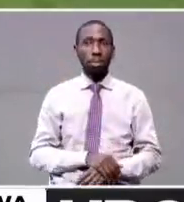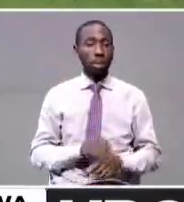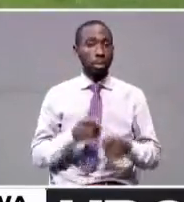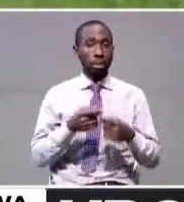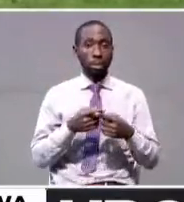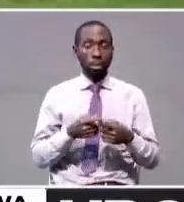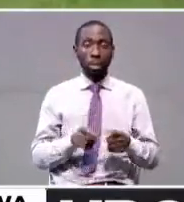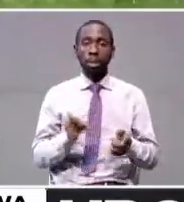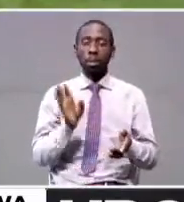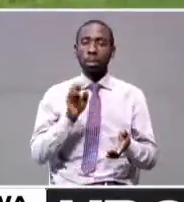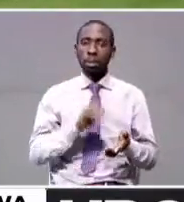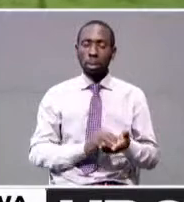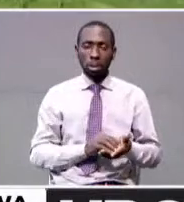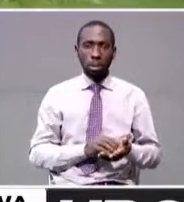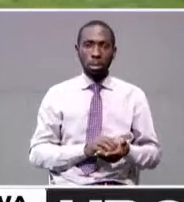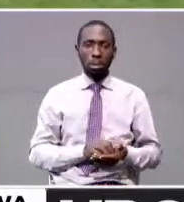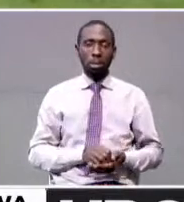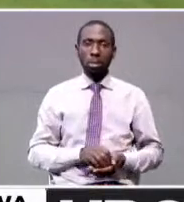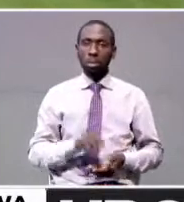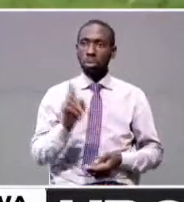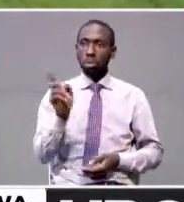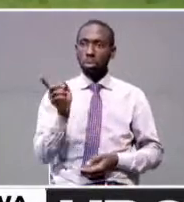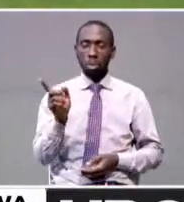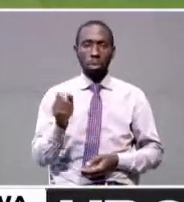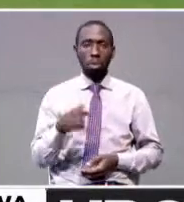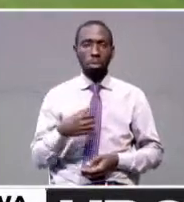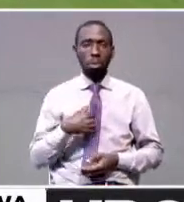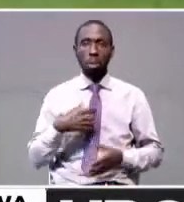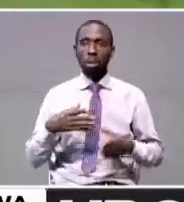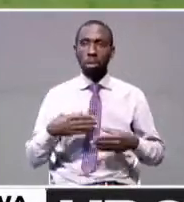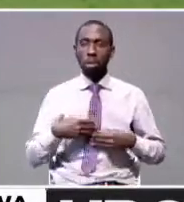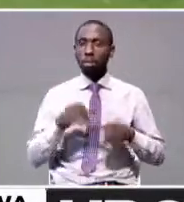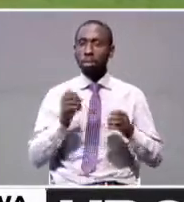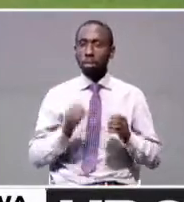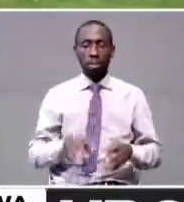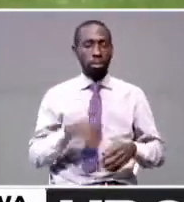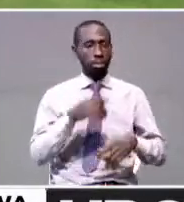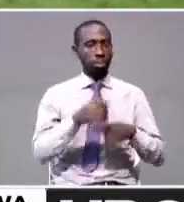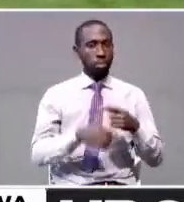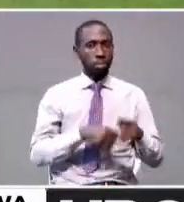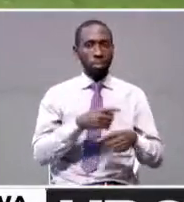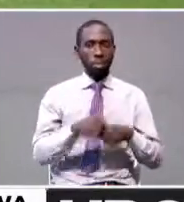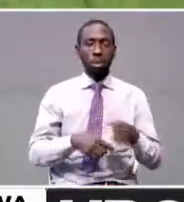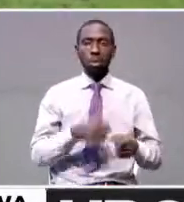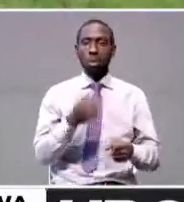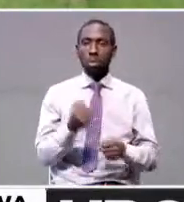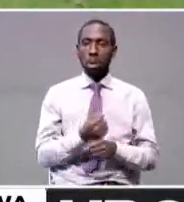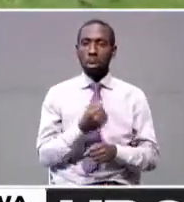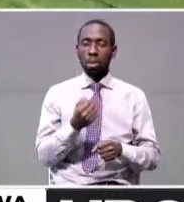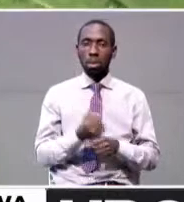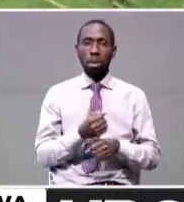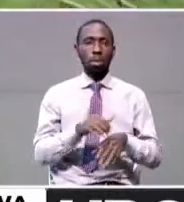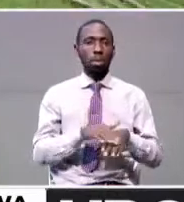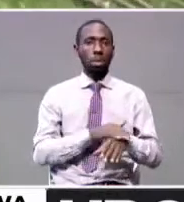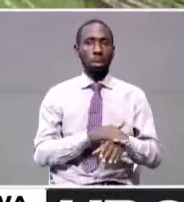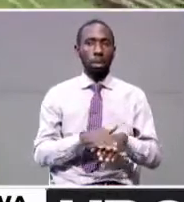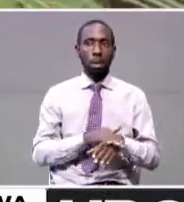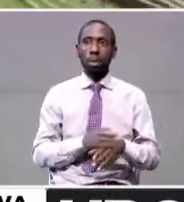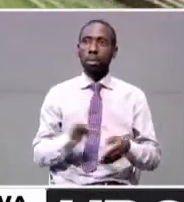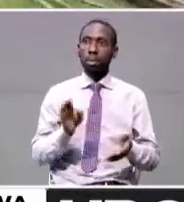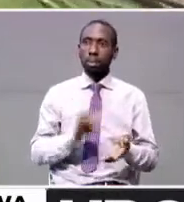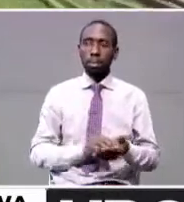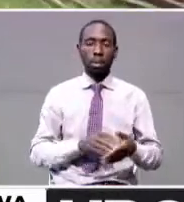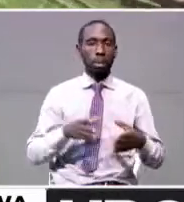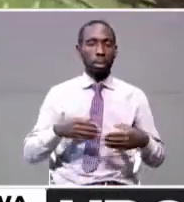ono yeefuulira mu kitinga embazzi n'amenyawo bye yayogera n'agenda mu maaso n'okukolerako emirimu ekintu Buganda kye yavaayo ne yeekubira enduulu